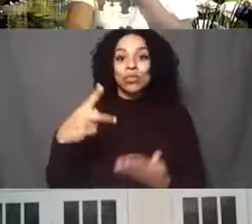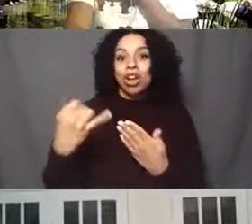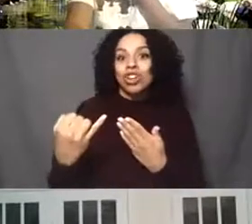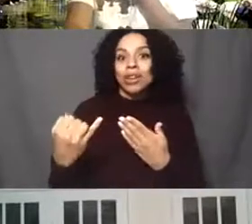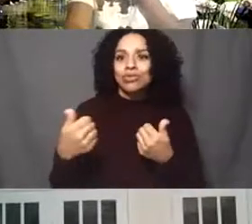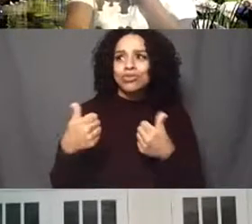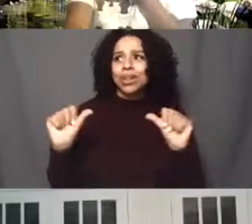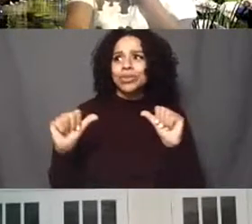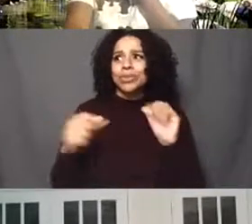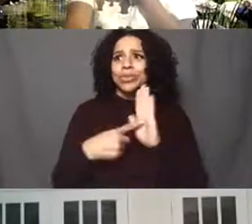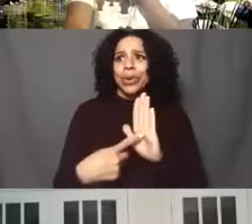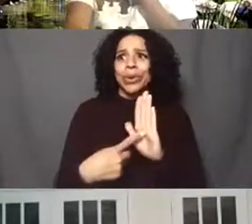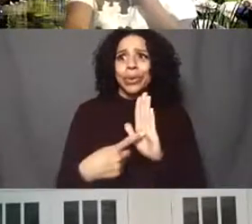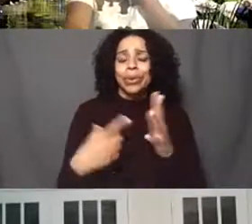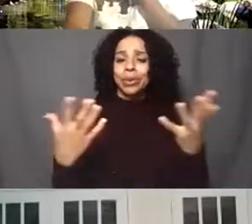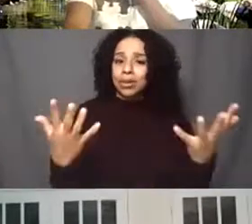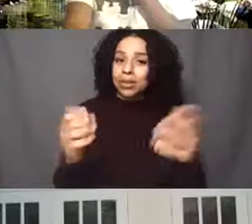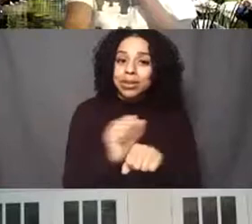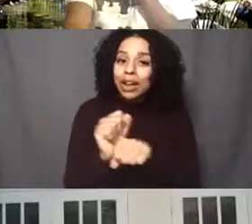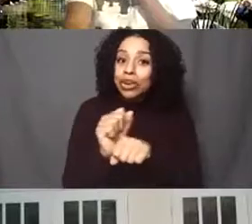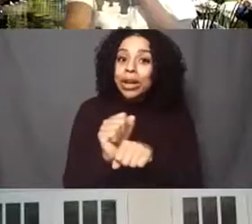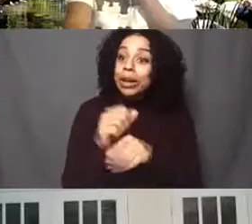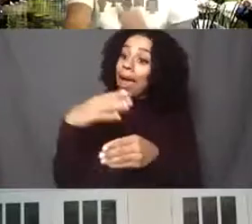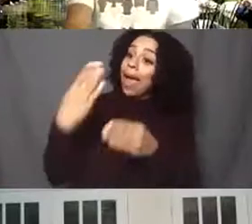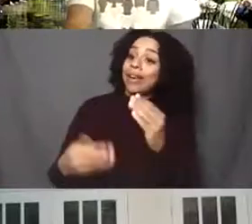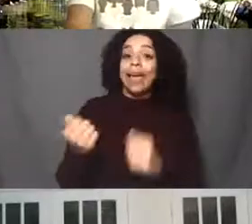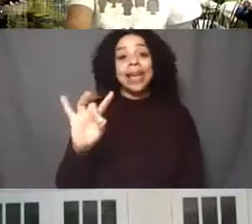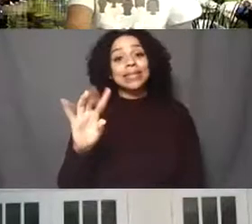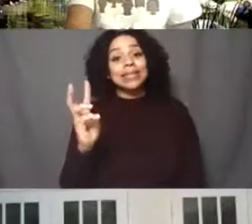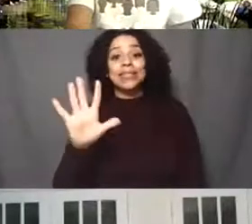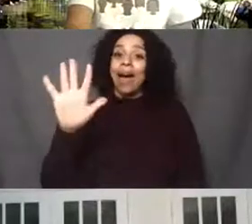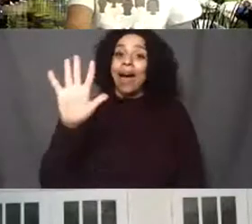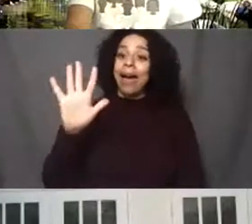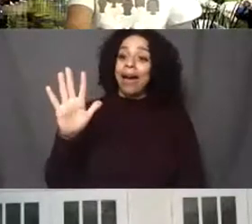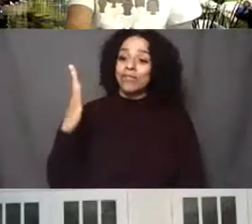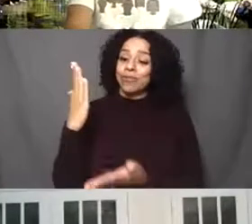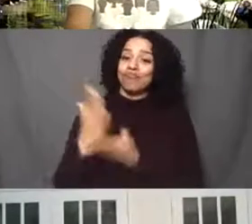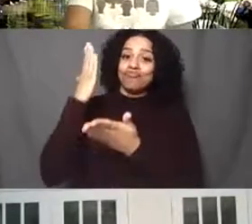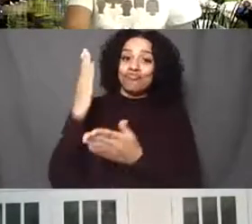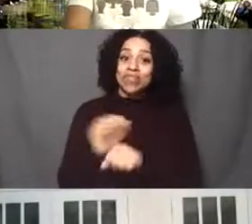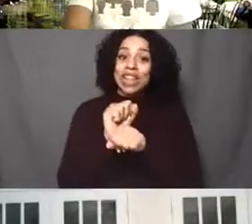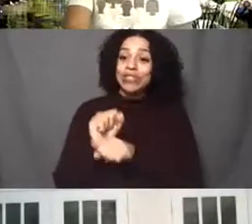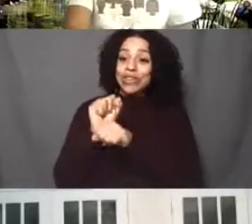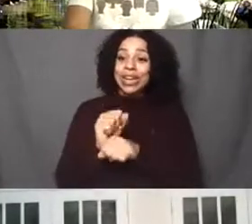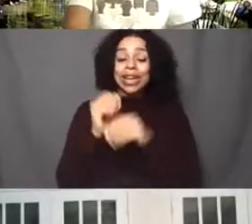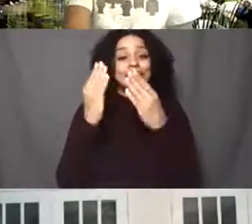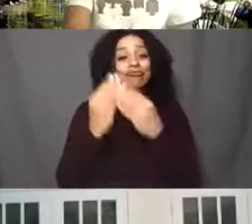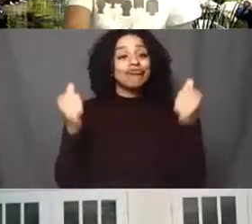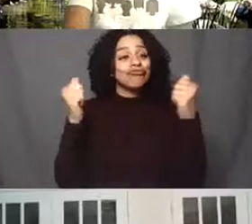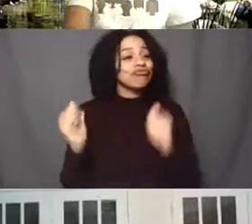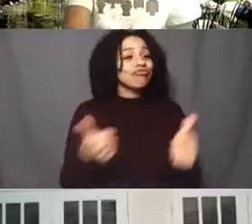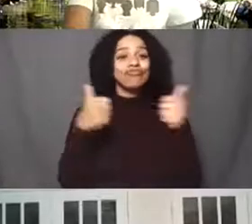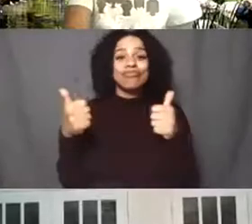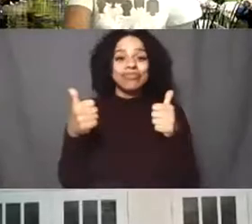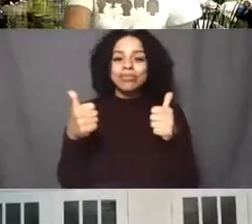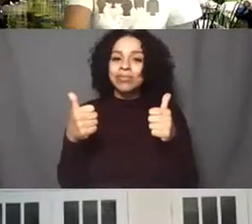the legacy of slavery didn't end in 1865 with the abolition of slavery, that it shaped so much of the society that we live in. So when